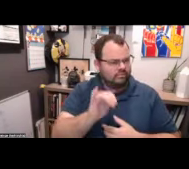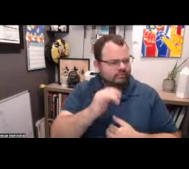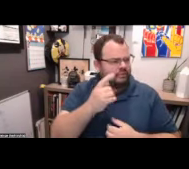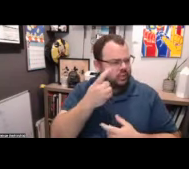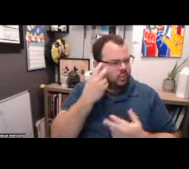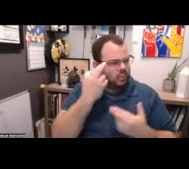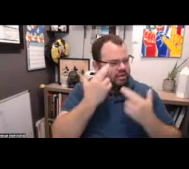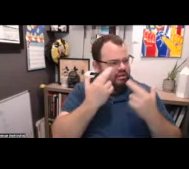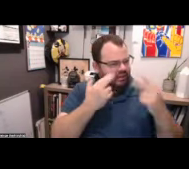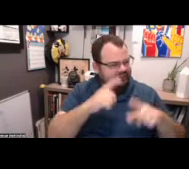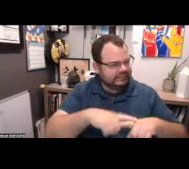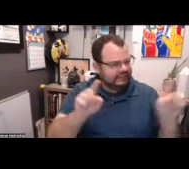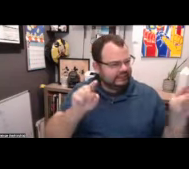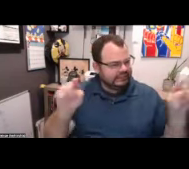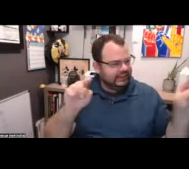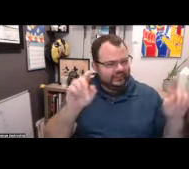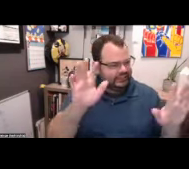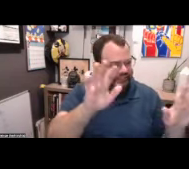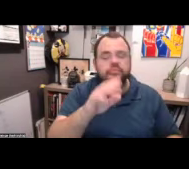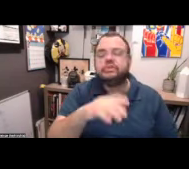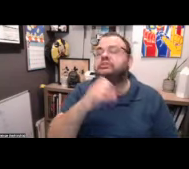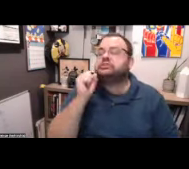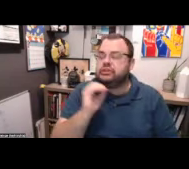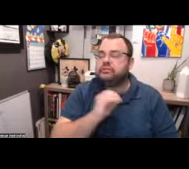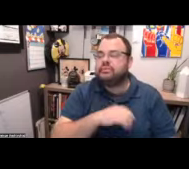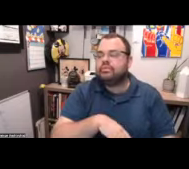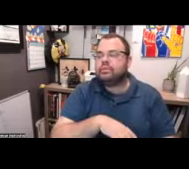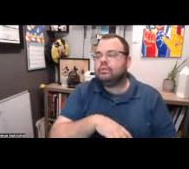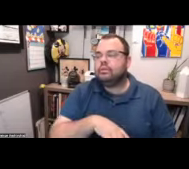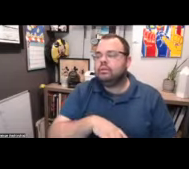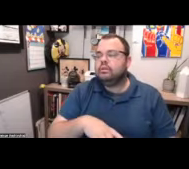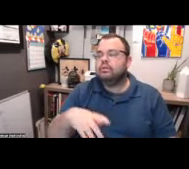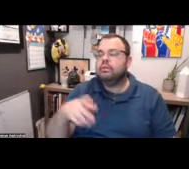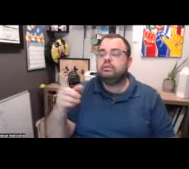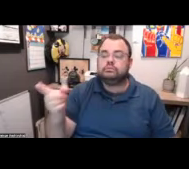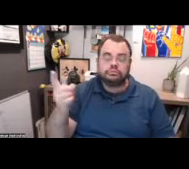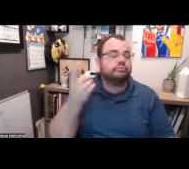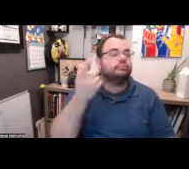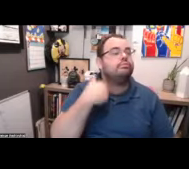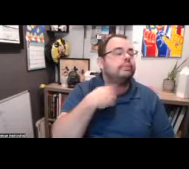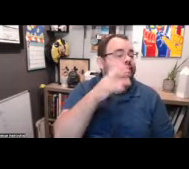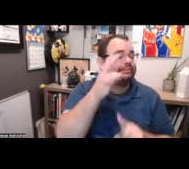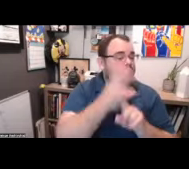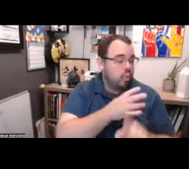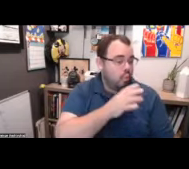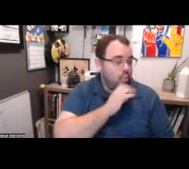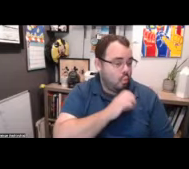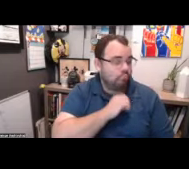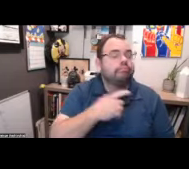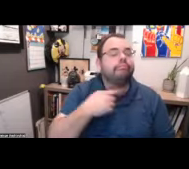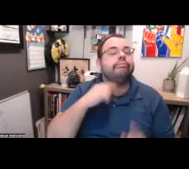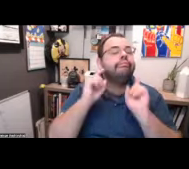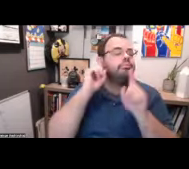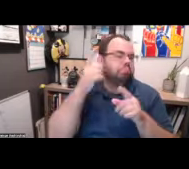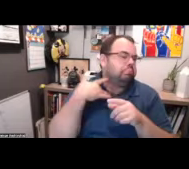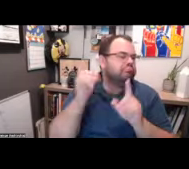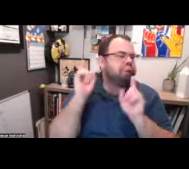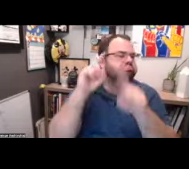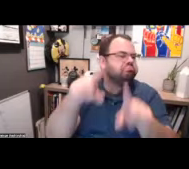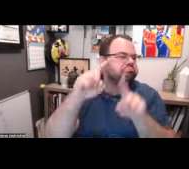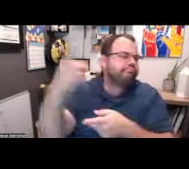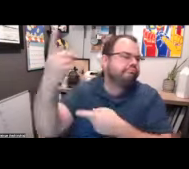maybe you would say, oh, Daniel, I realize that there's a difference between, you now, then, and then at 7 months.